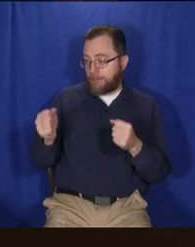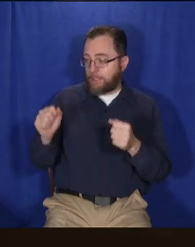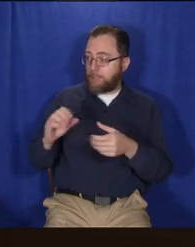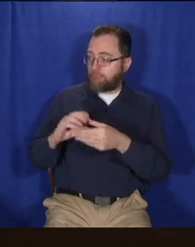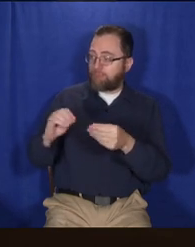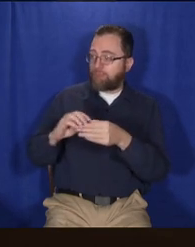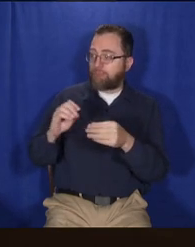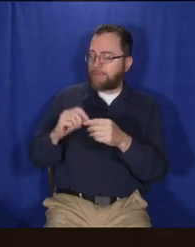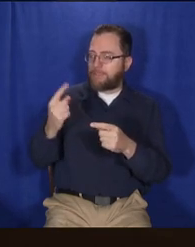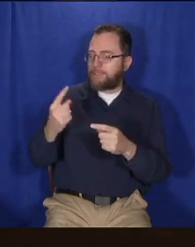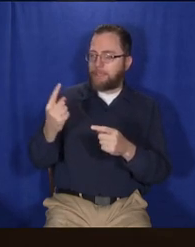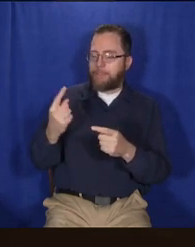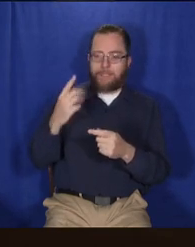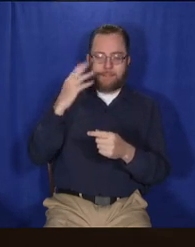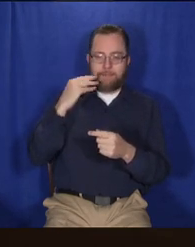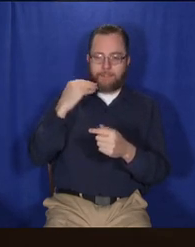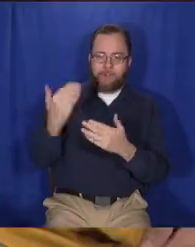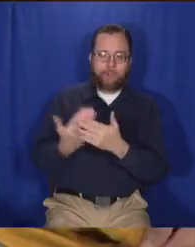to coming here to the U.S.?